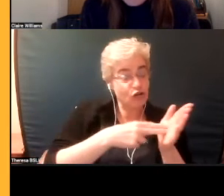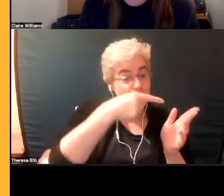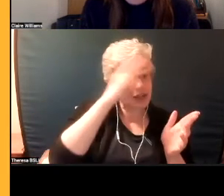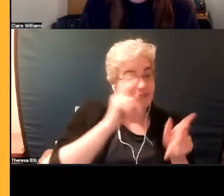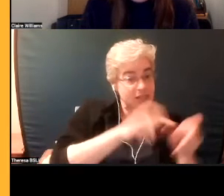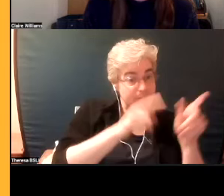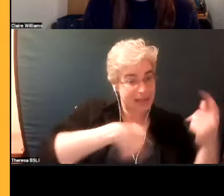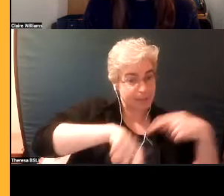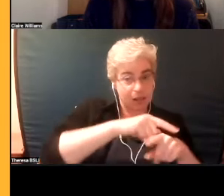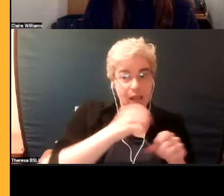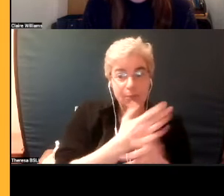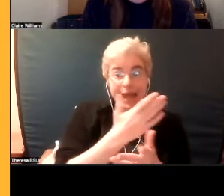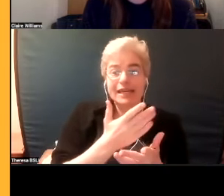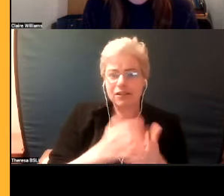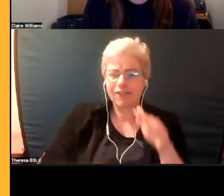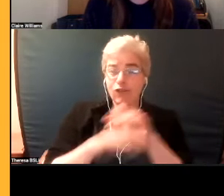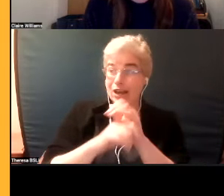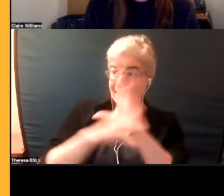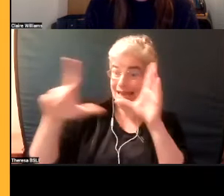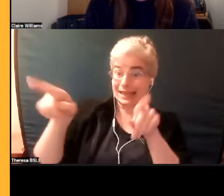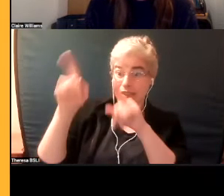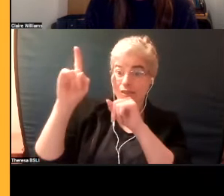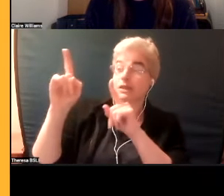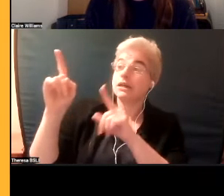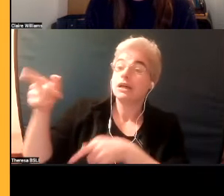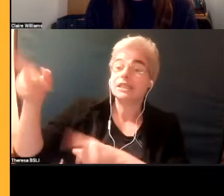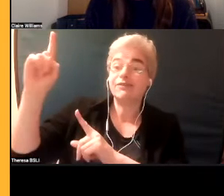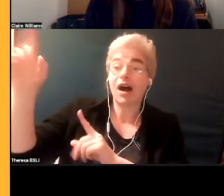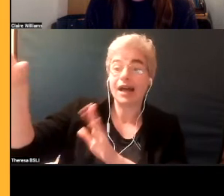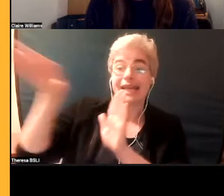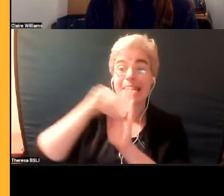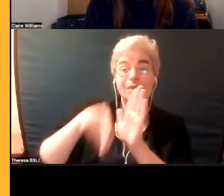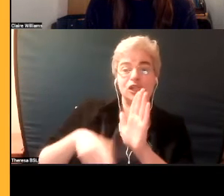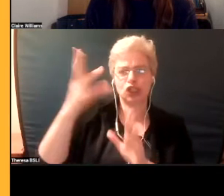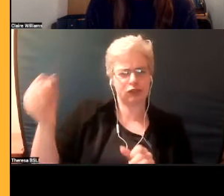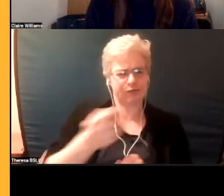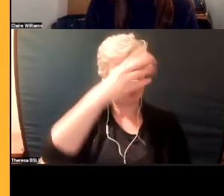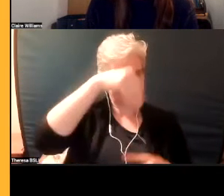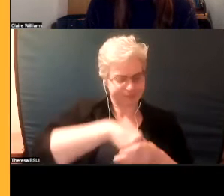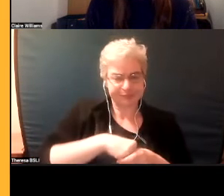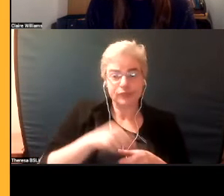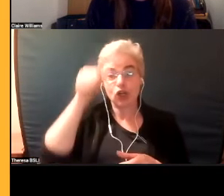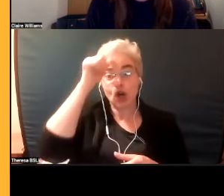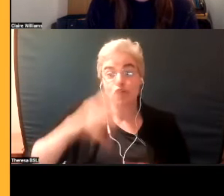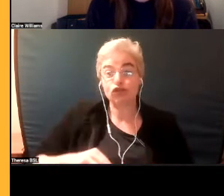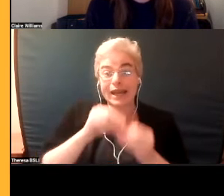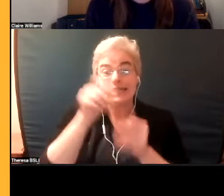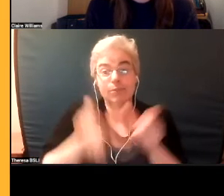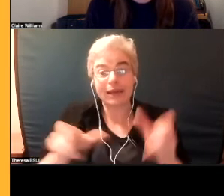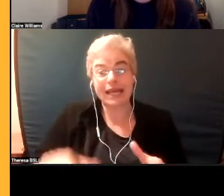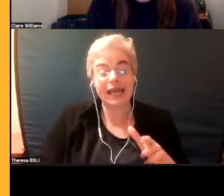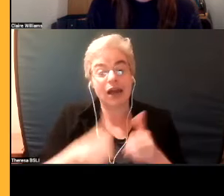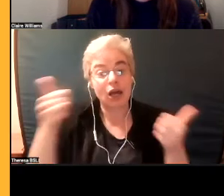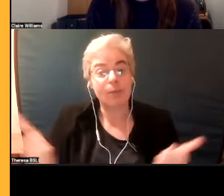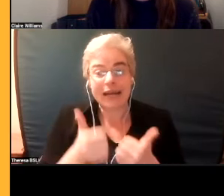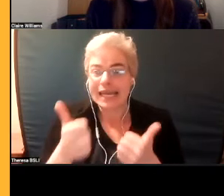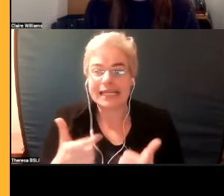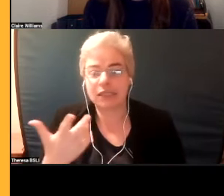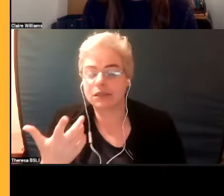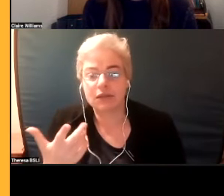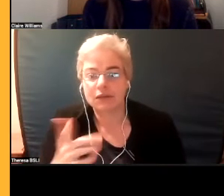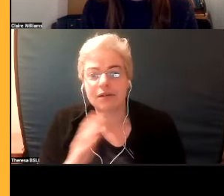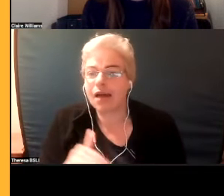are made fully in the divine image and therefore should be fully incorporated and known as created beings who are complete and without lack, other than